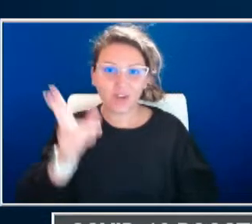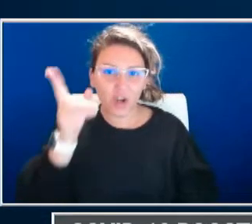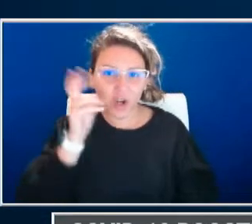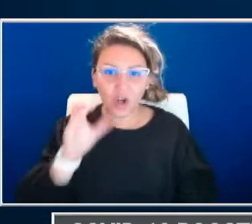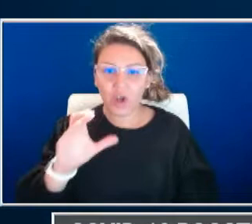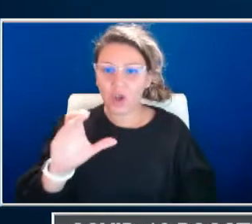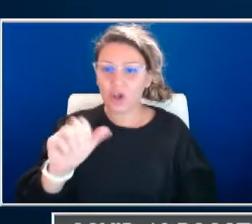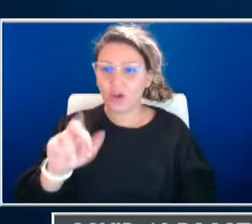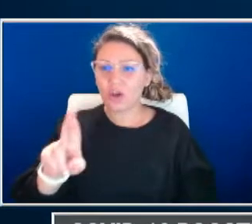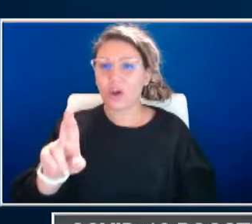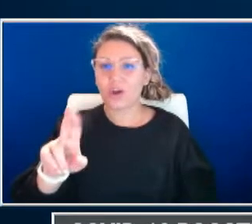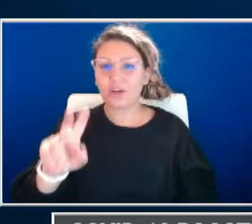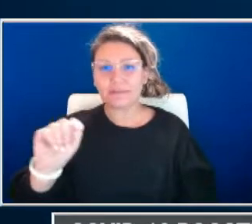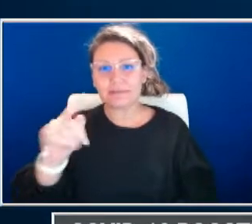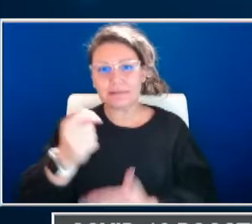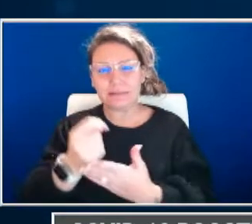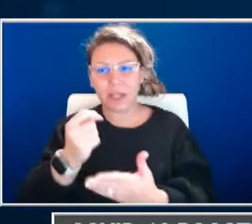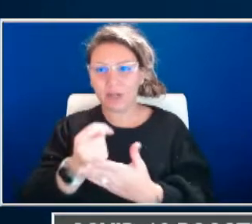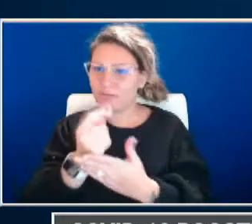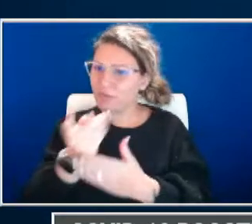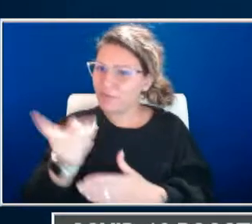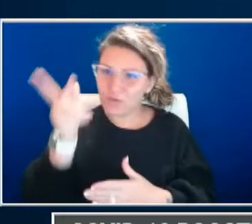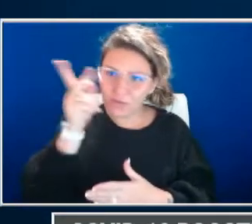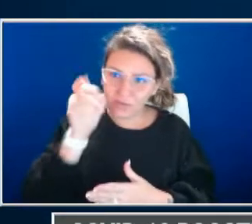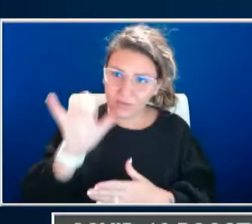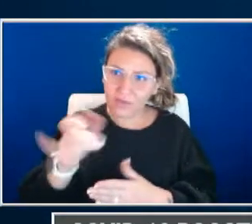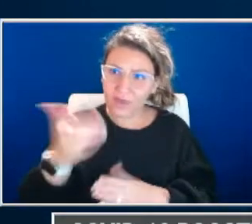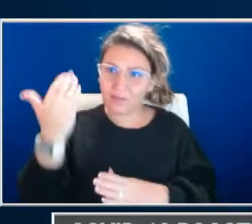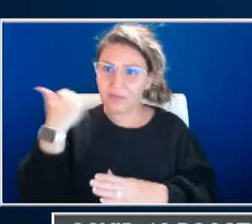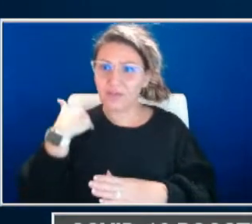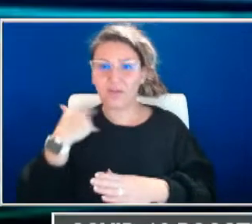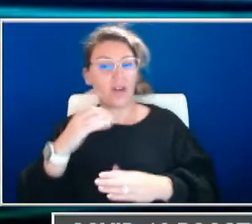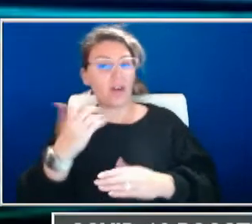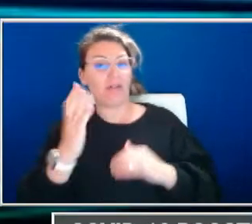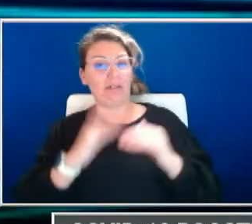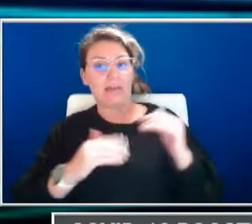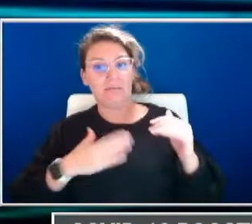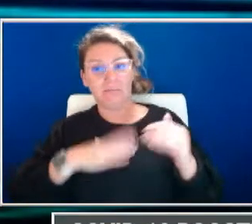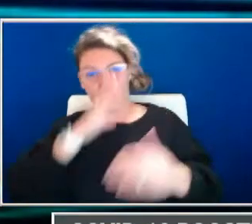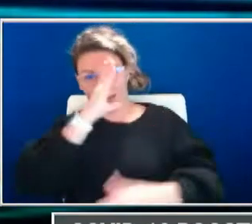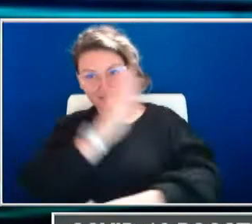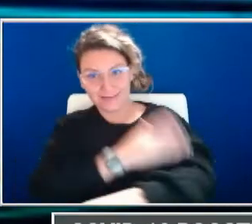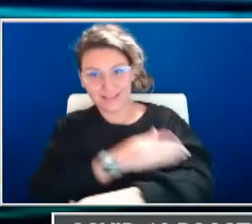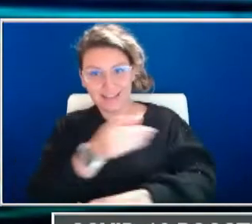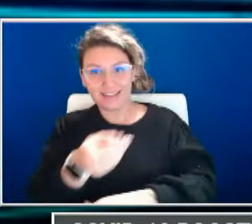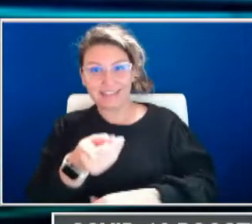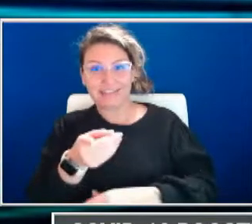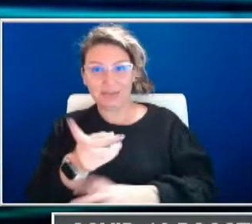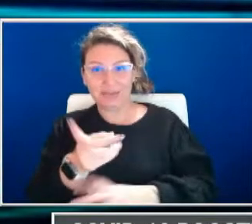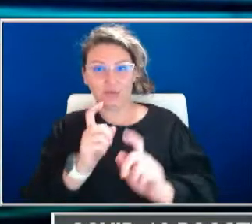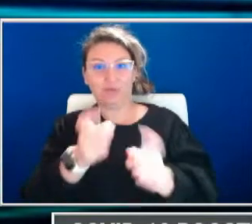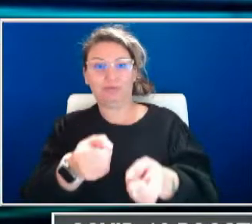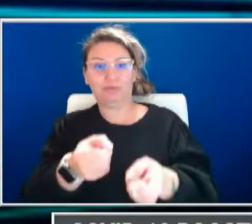had you heard about that? Other than my son being a bone marrow donor,